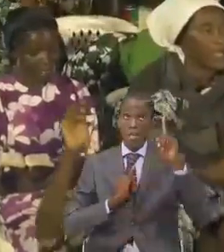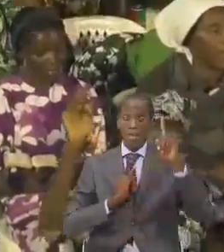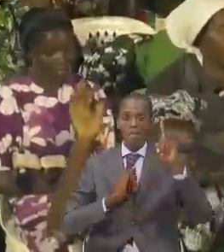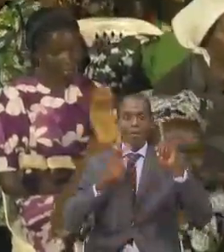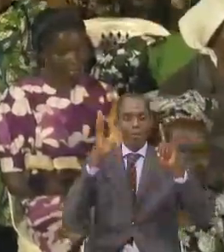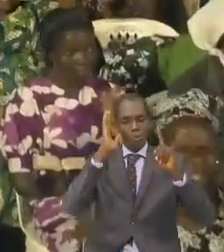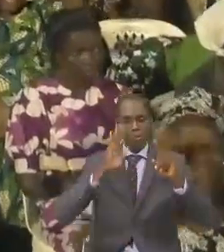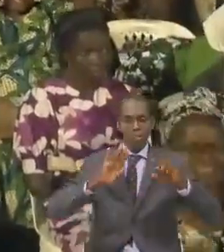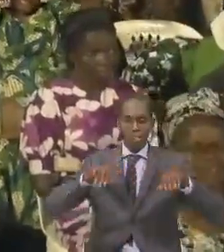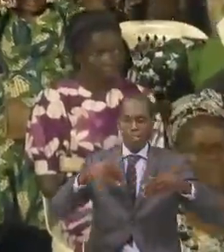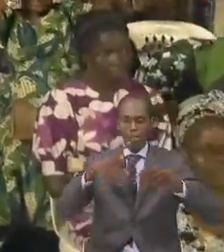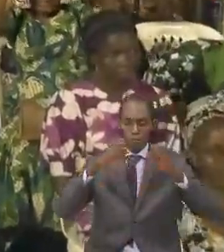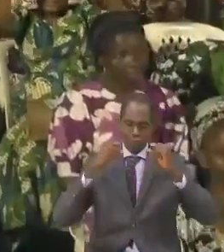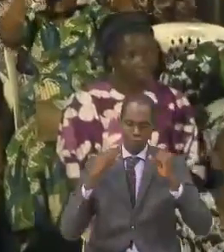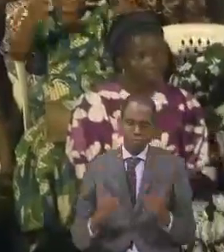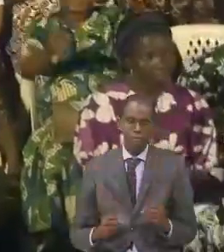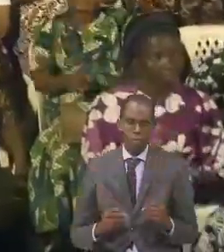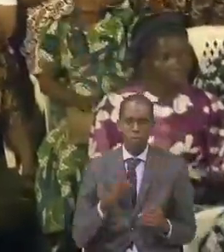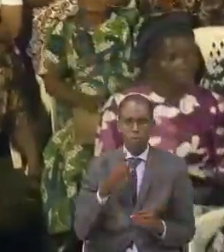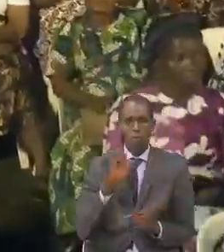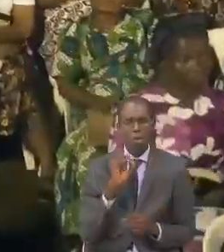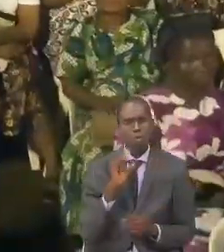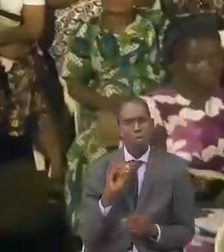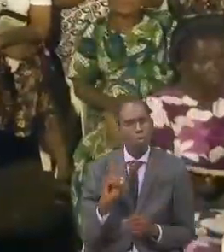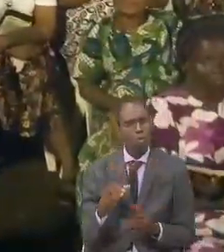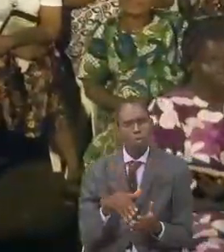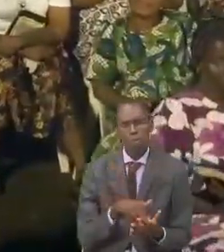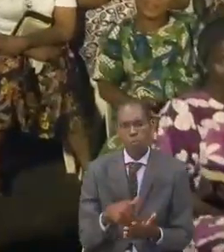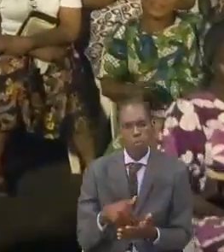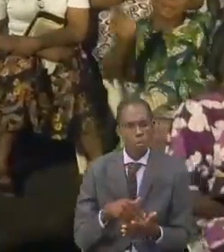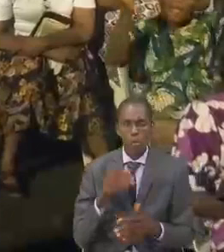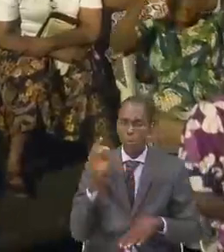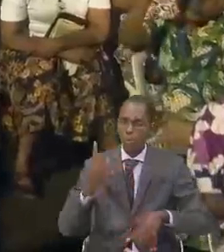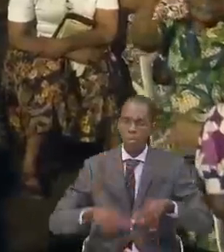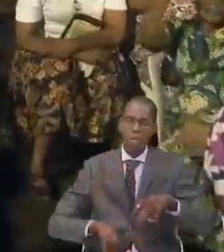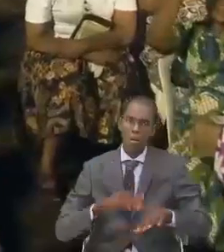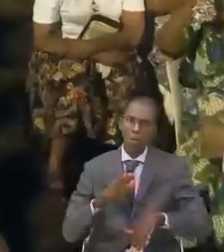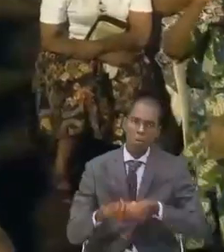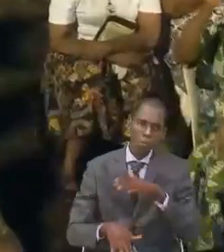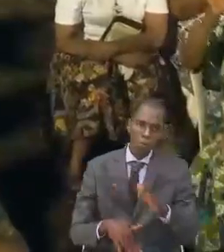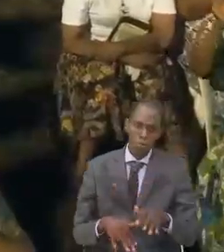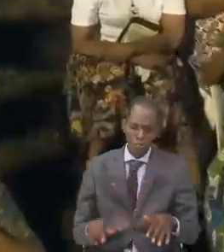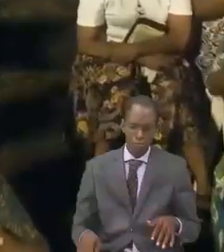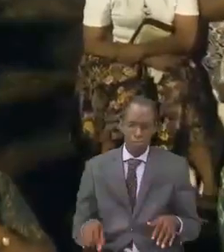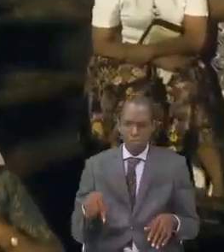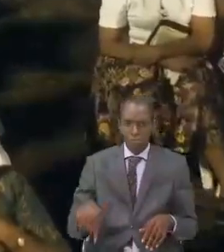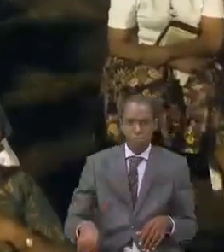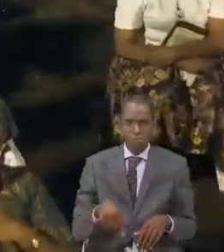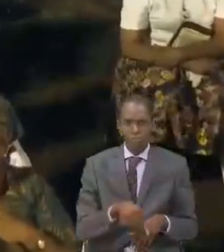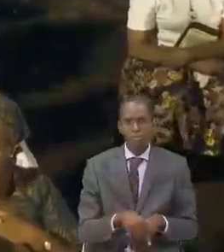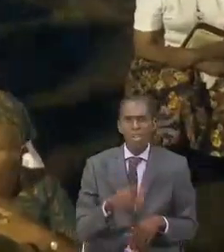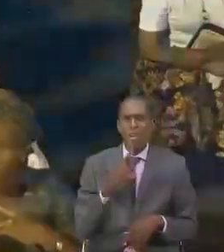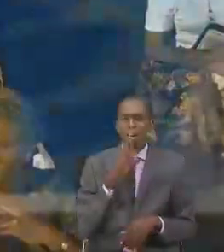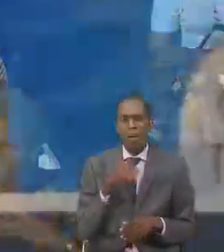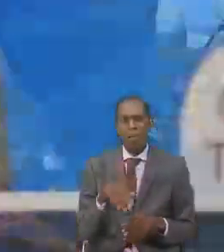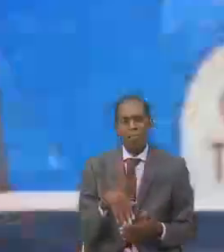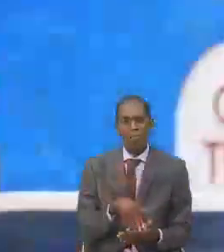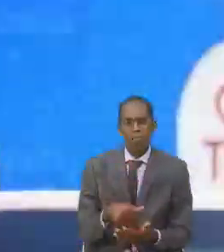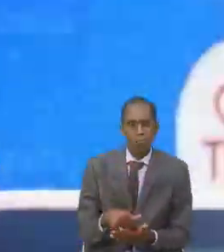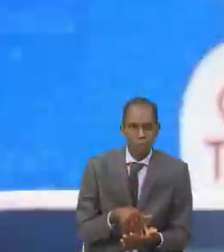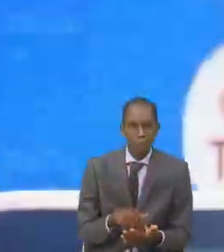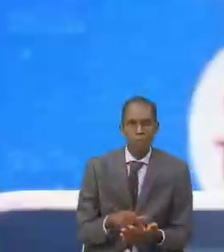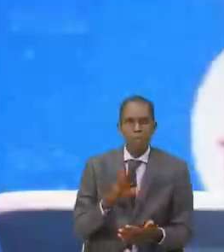And he says, I will strengthen thee. You're so weak and you cannot